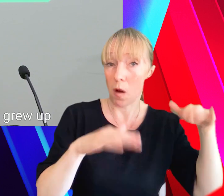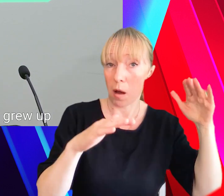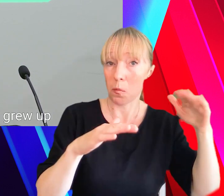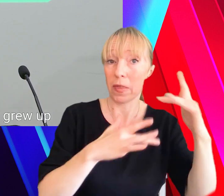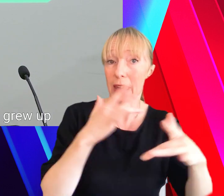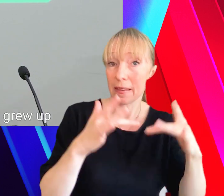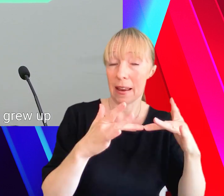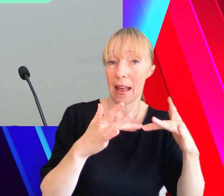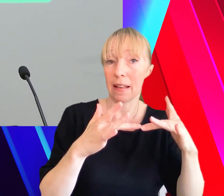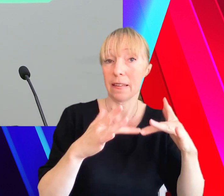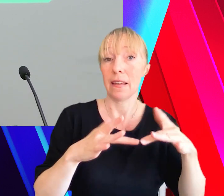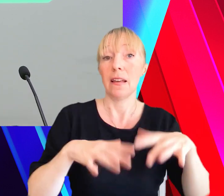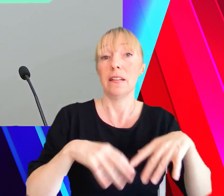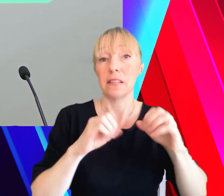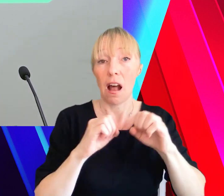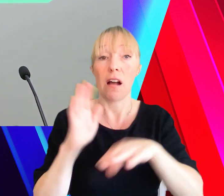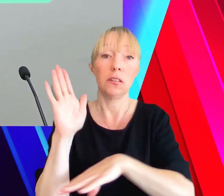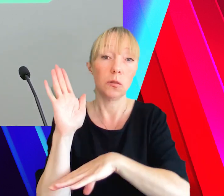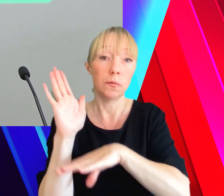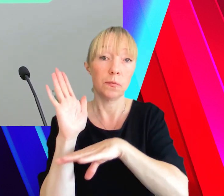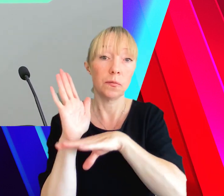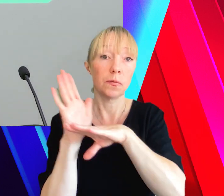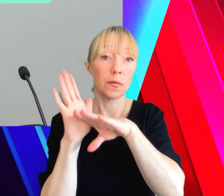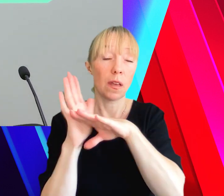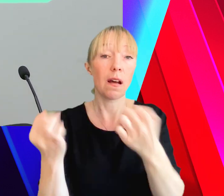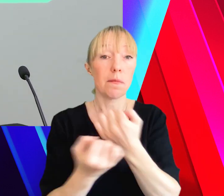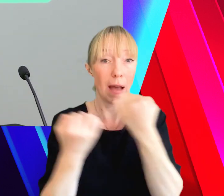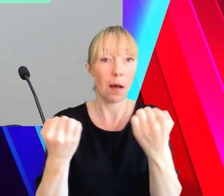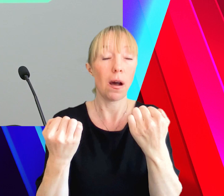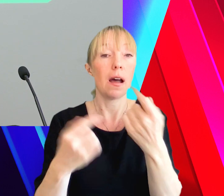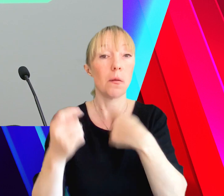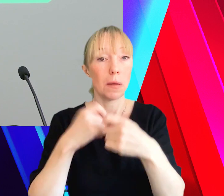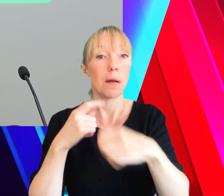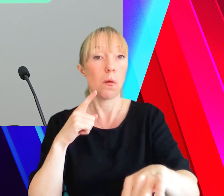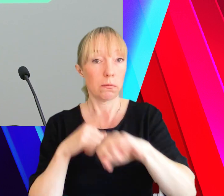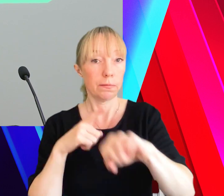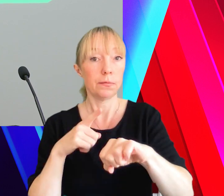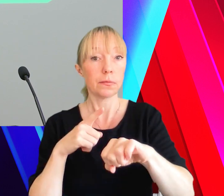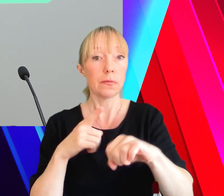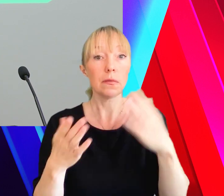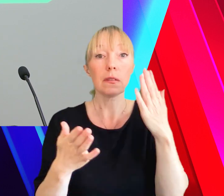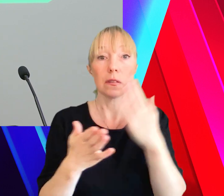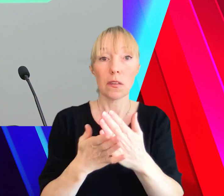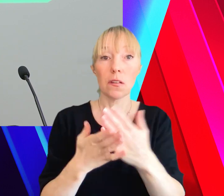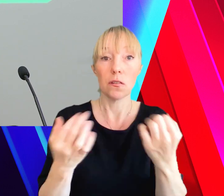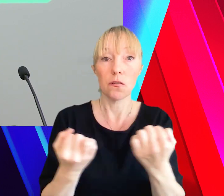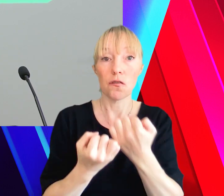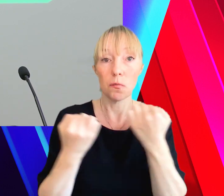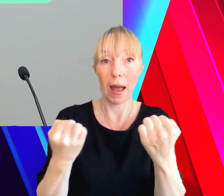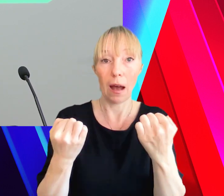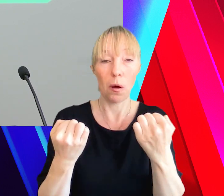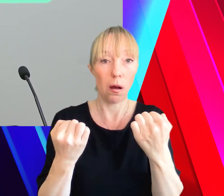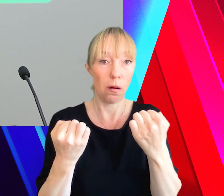people of sort of this generation, people who grew up with the internet, start getting into sort of greater positions of power, I think at that point the